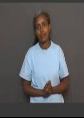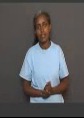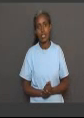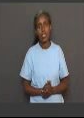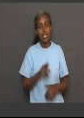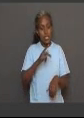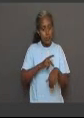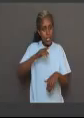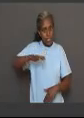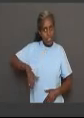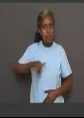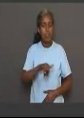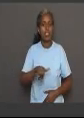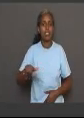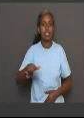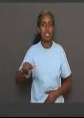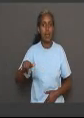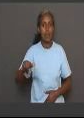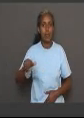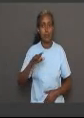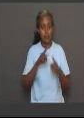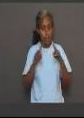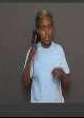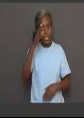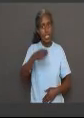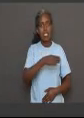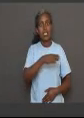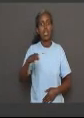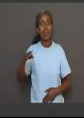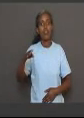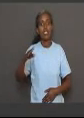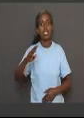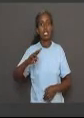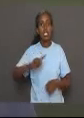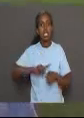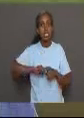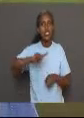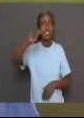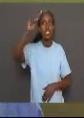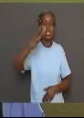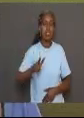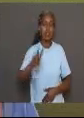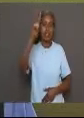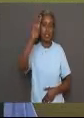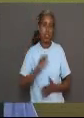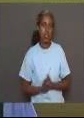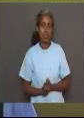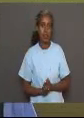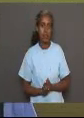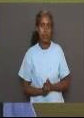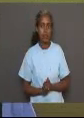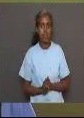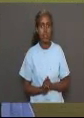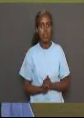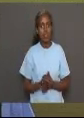period remains the same, but the graph is stretched vertically. You might